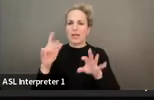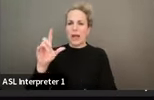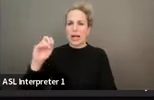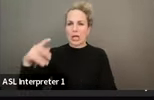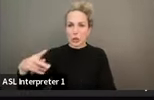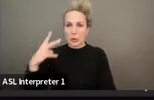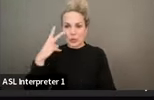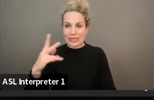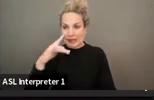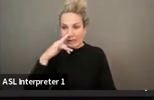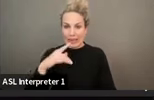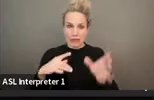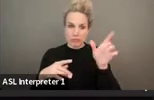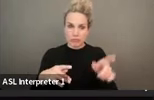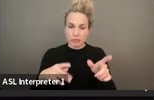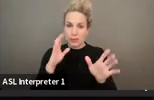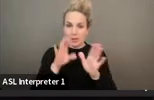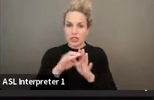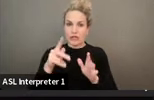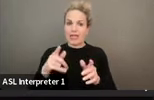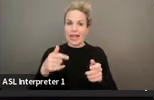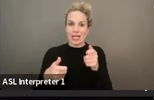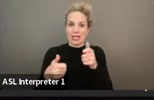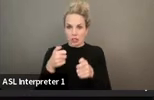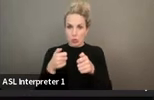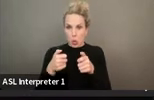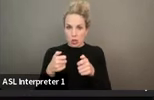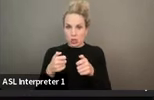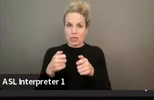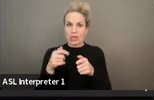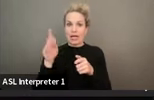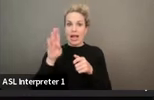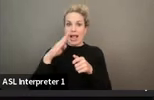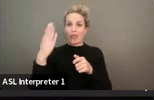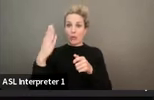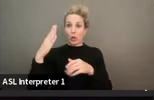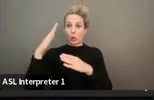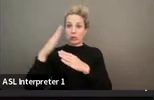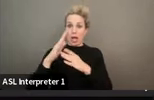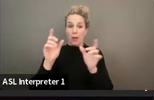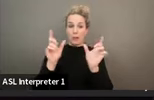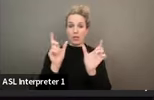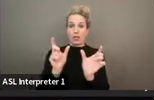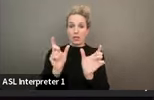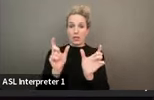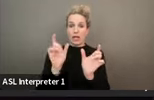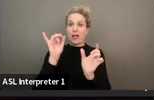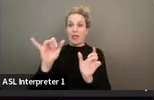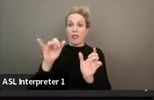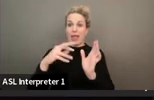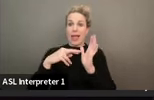kid on the left, he has this controller in his hand and the blue top ones are